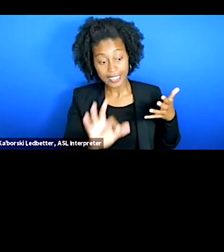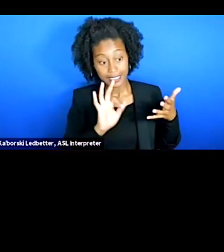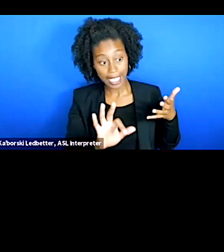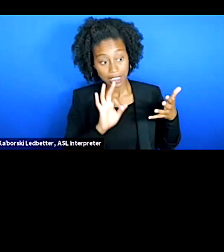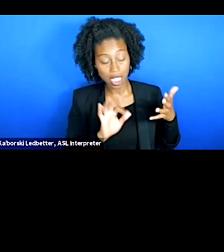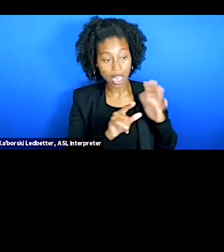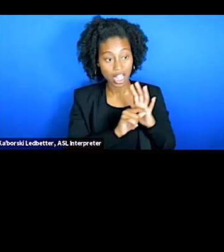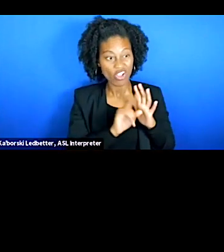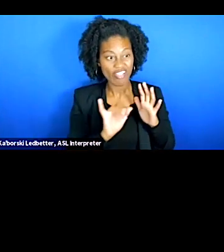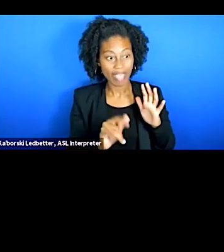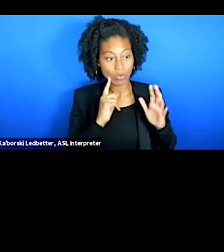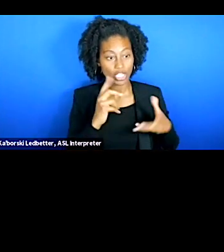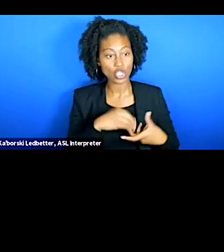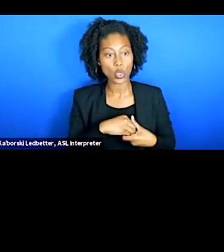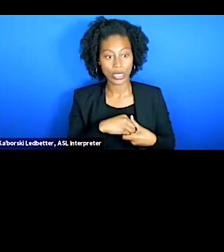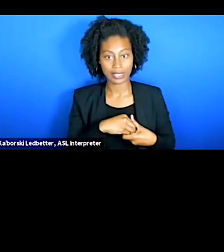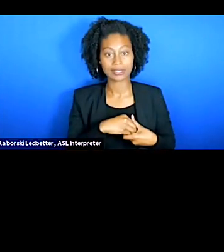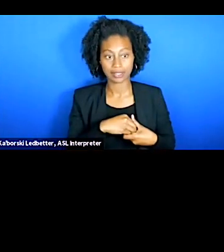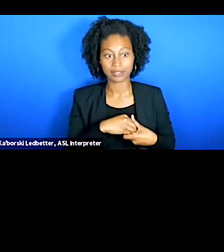literature to be included.